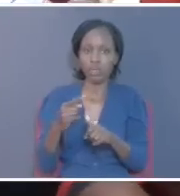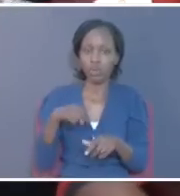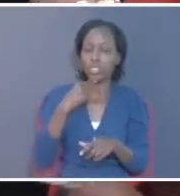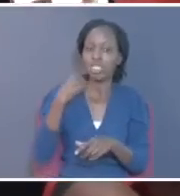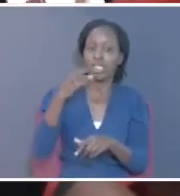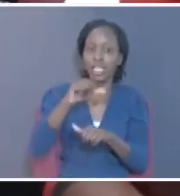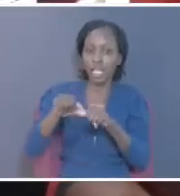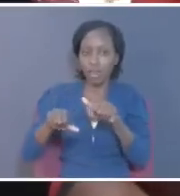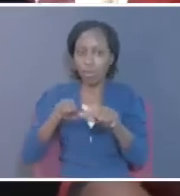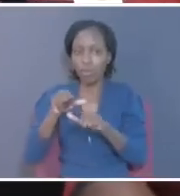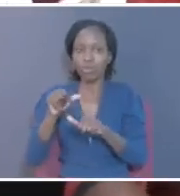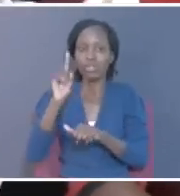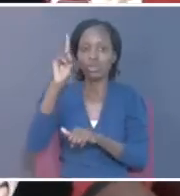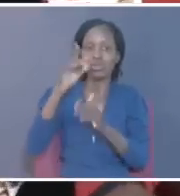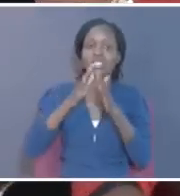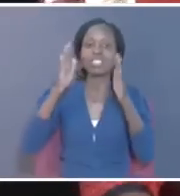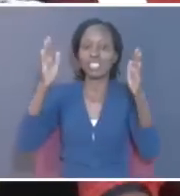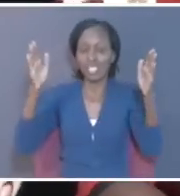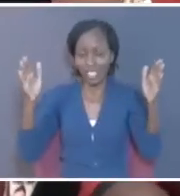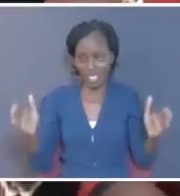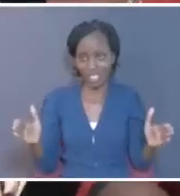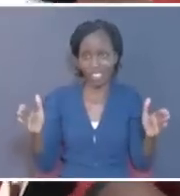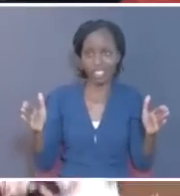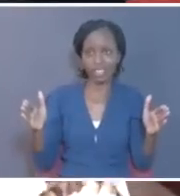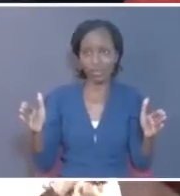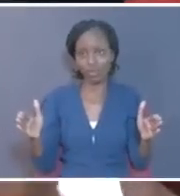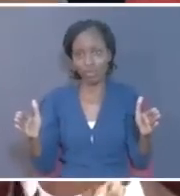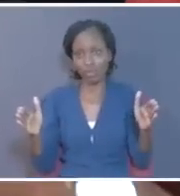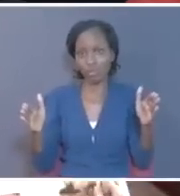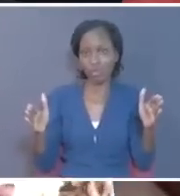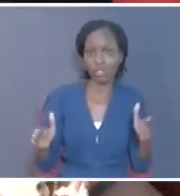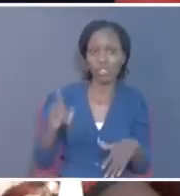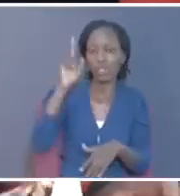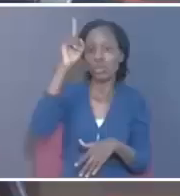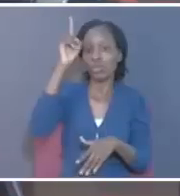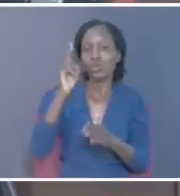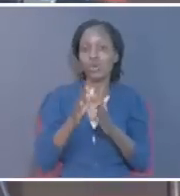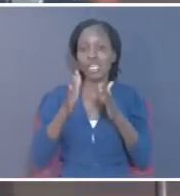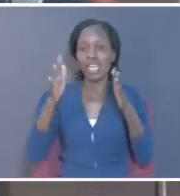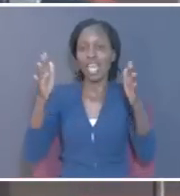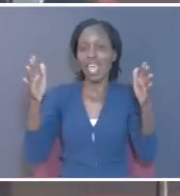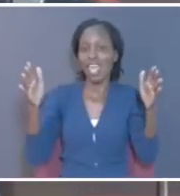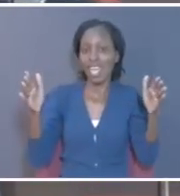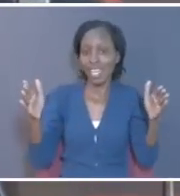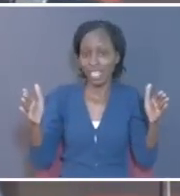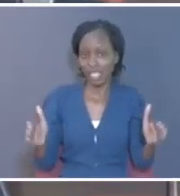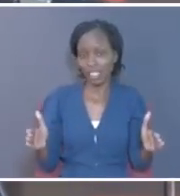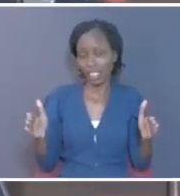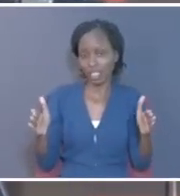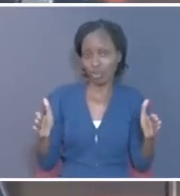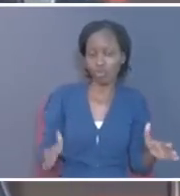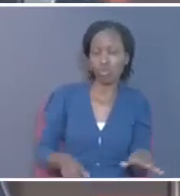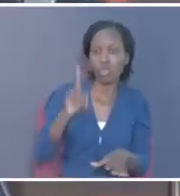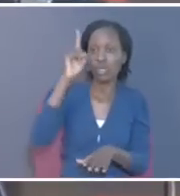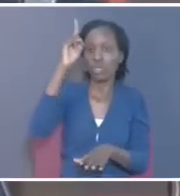About you is great. Come on, sing, oh, you are great. You are great. Oh,